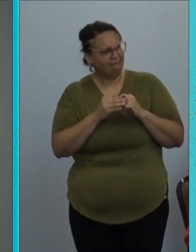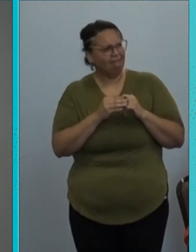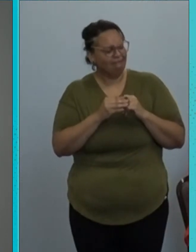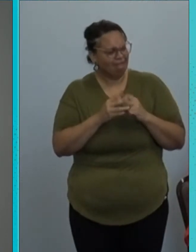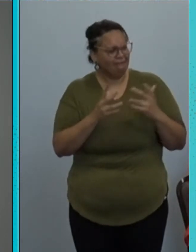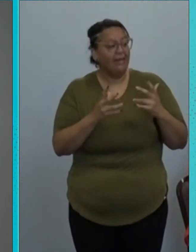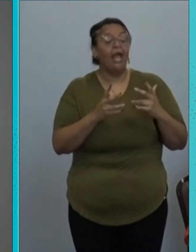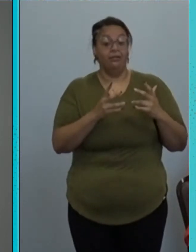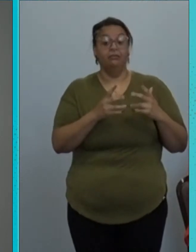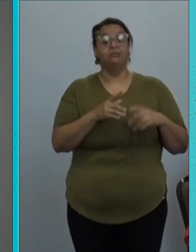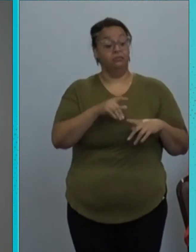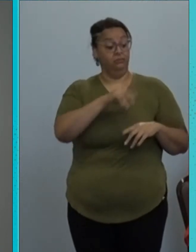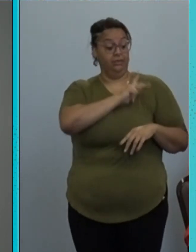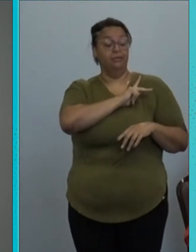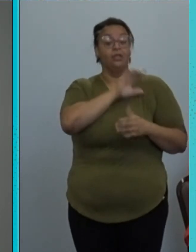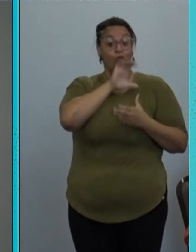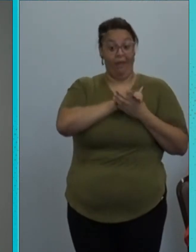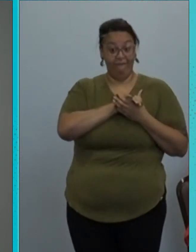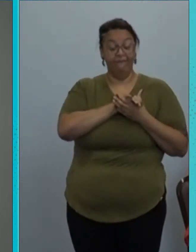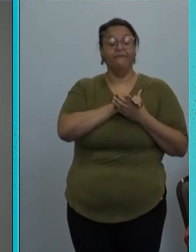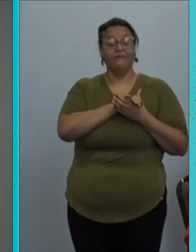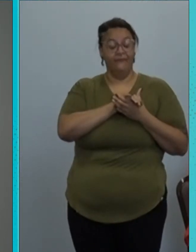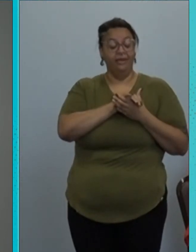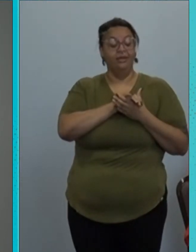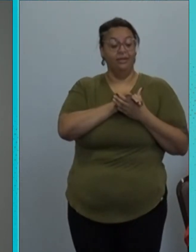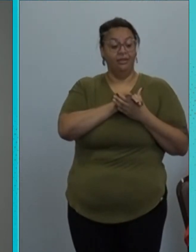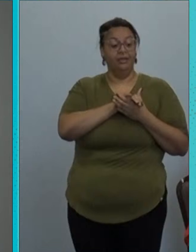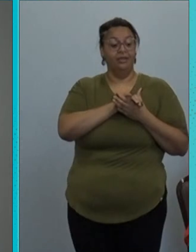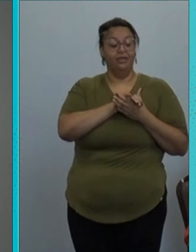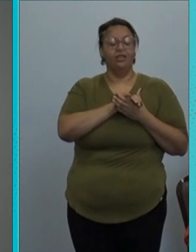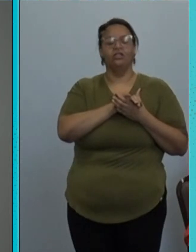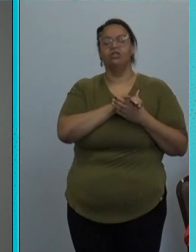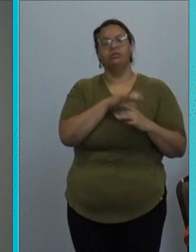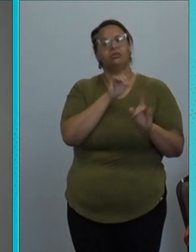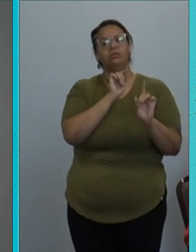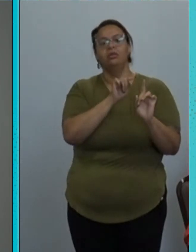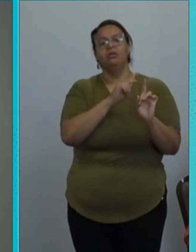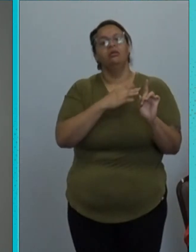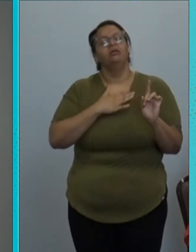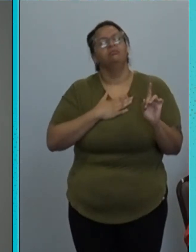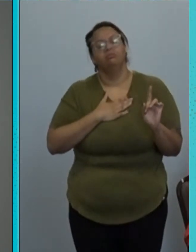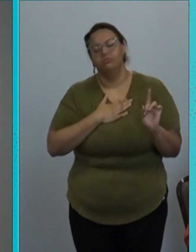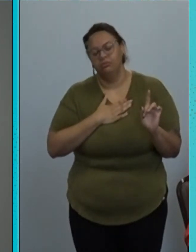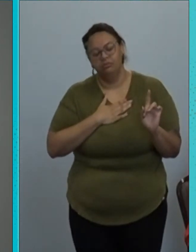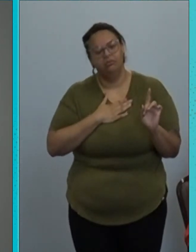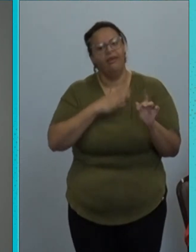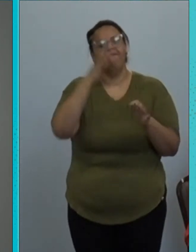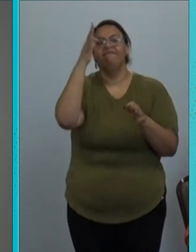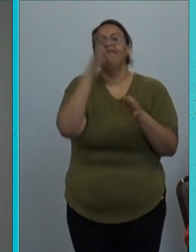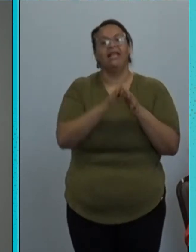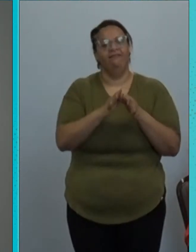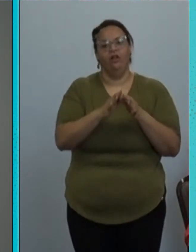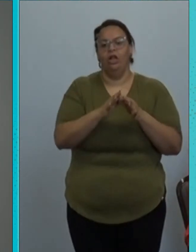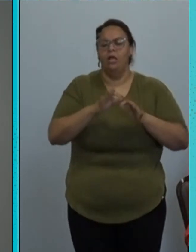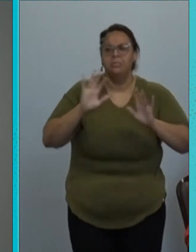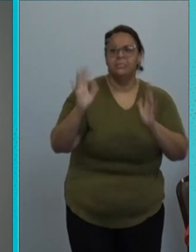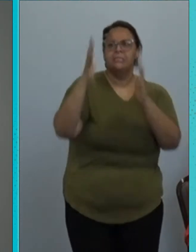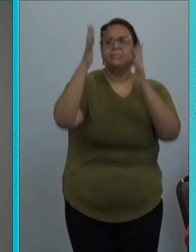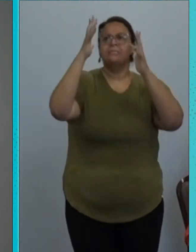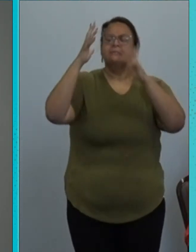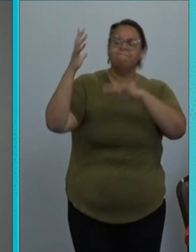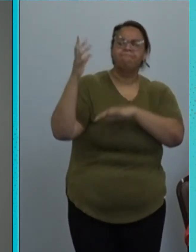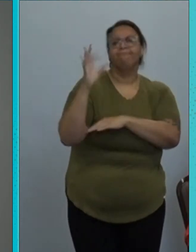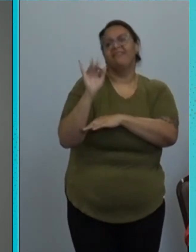Keith's wife, is one of the most faithful fans of